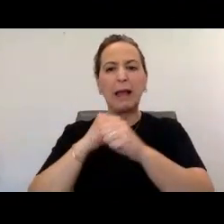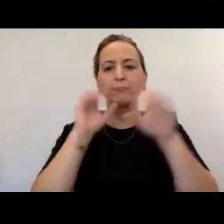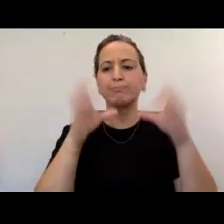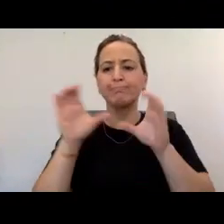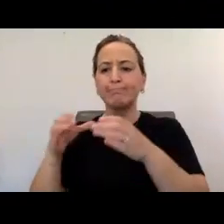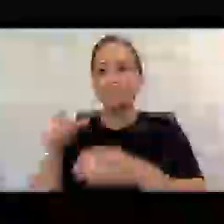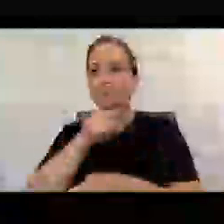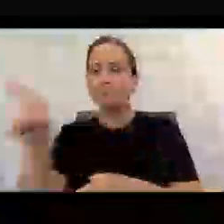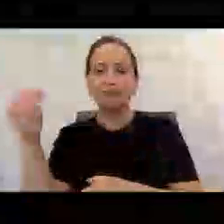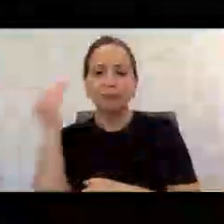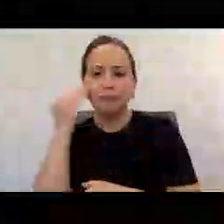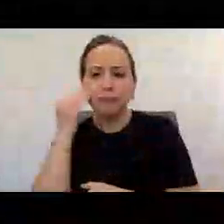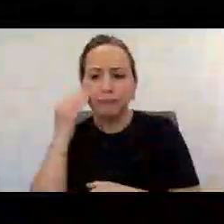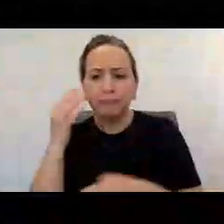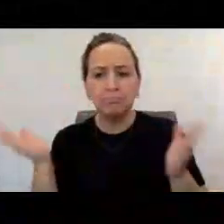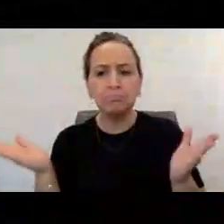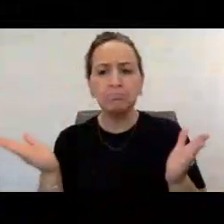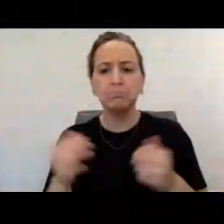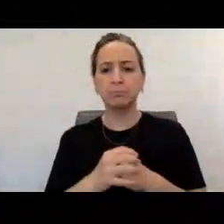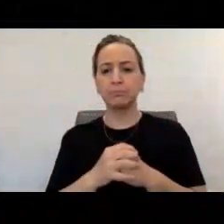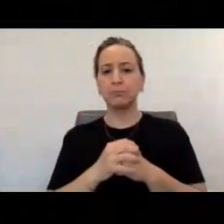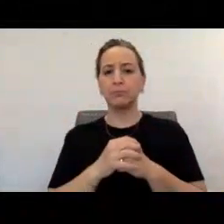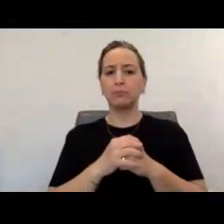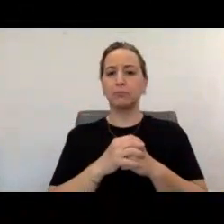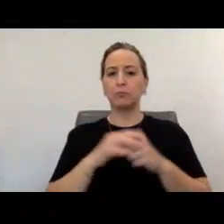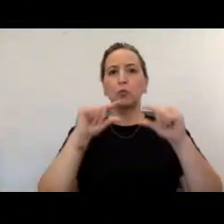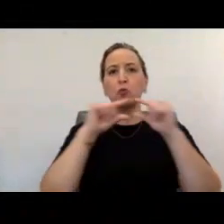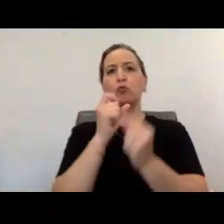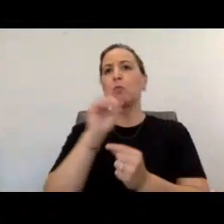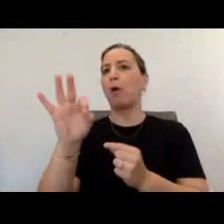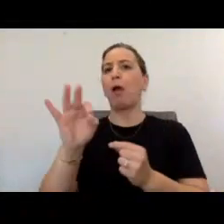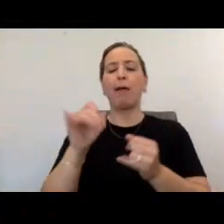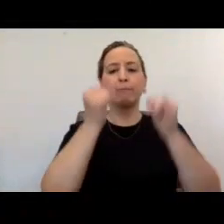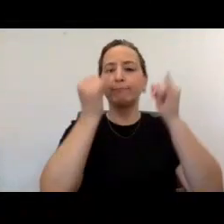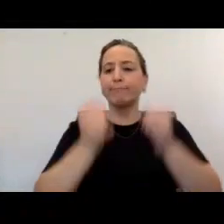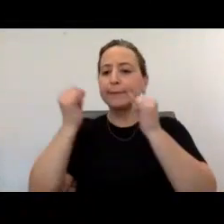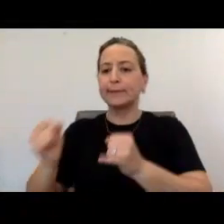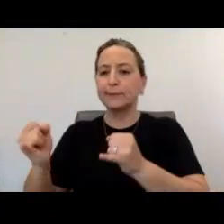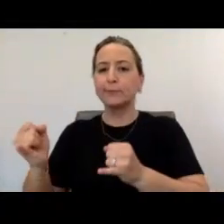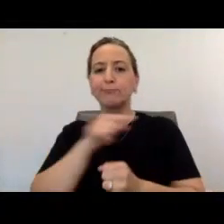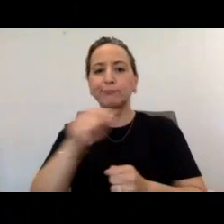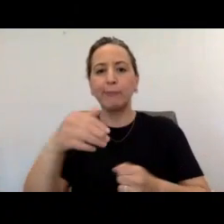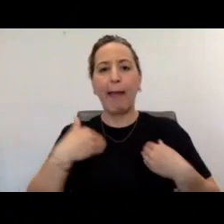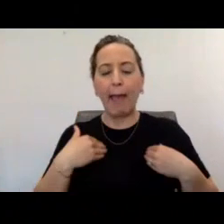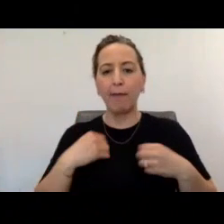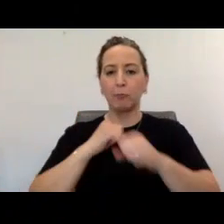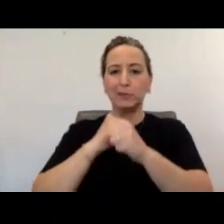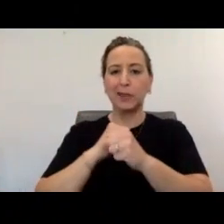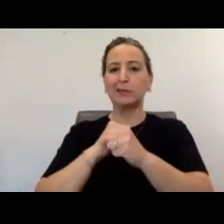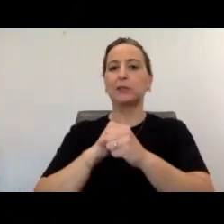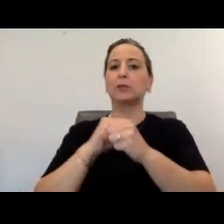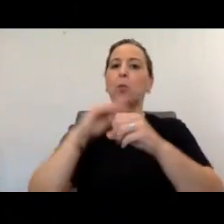familiar with? Groups of individuals that have protections in housing?